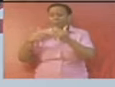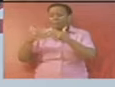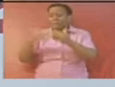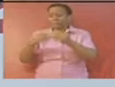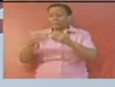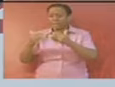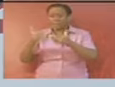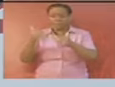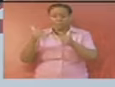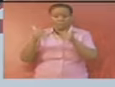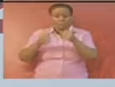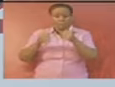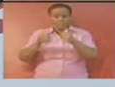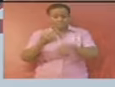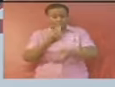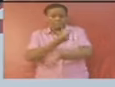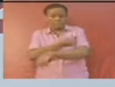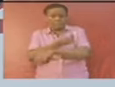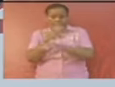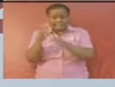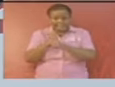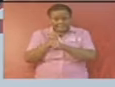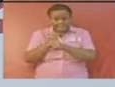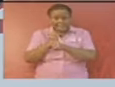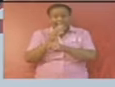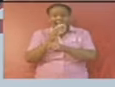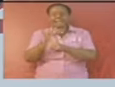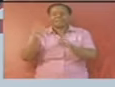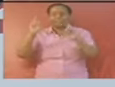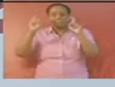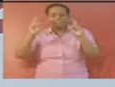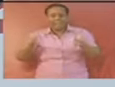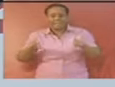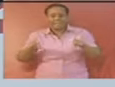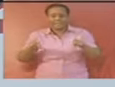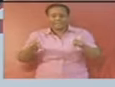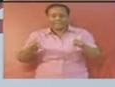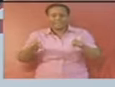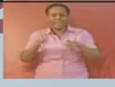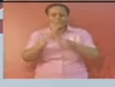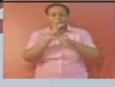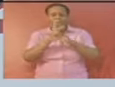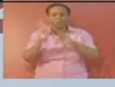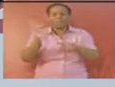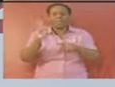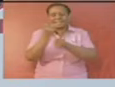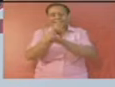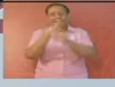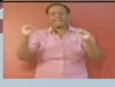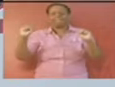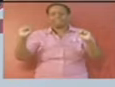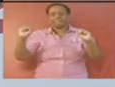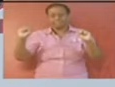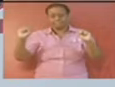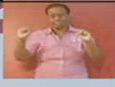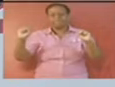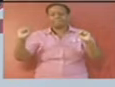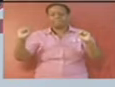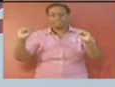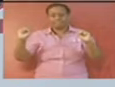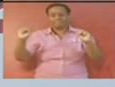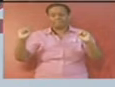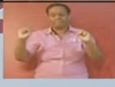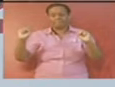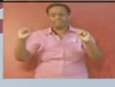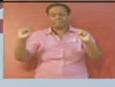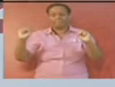conditions. What will change and what we'll have to wait on is, are we using a vaccine that is being